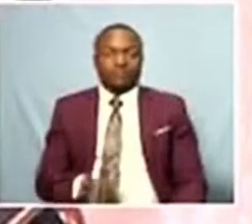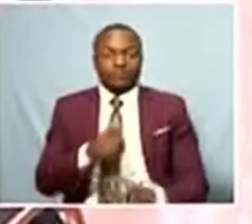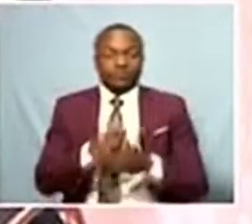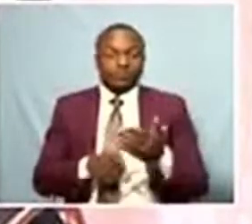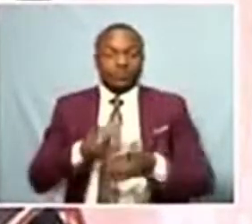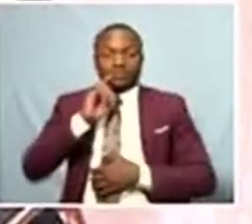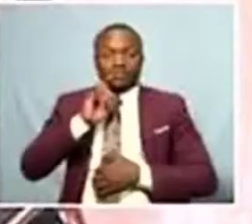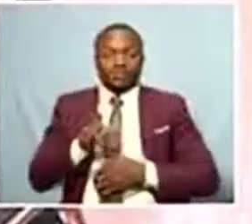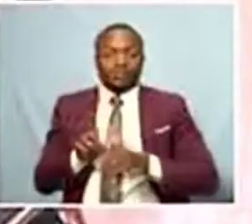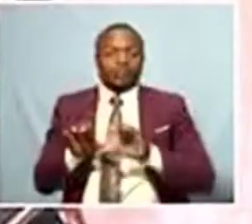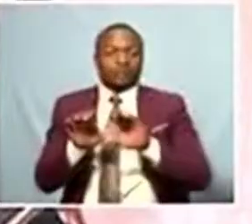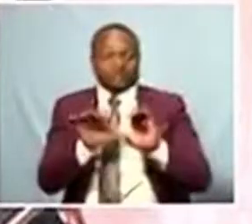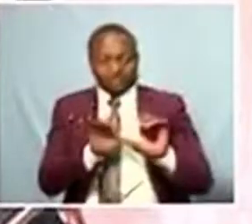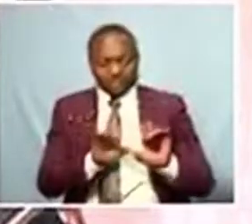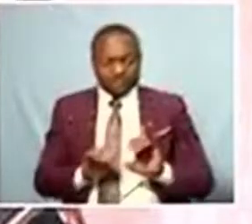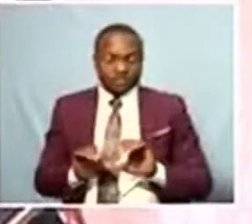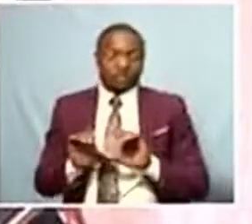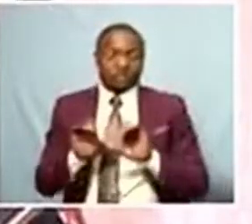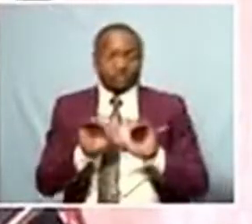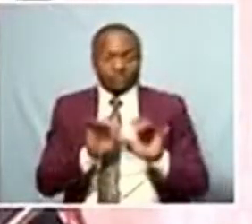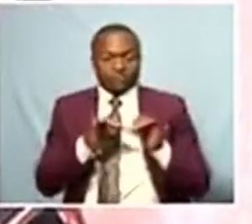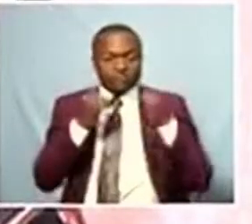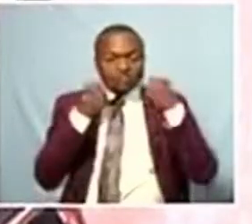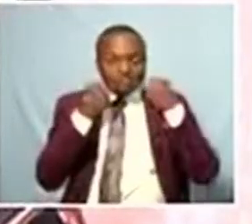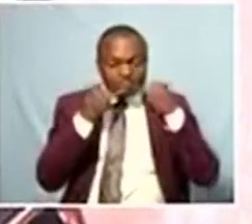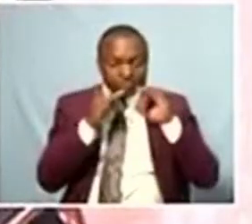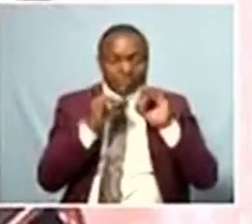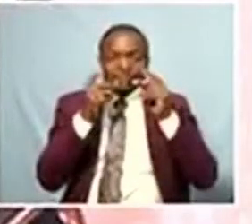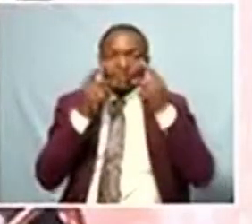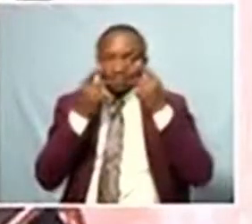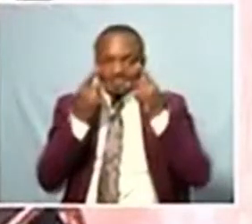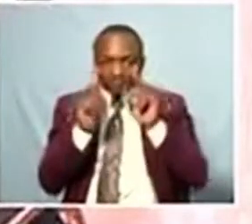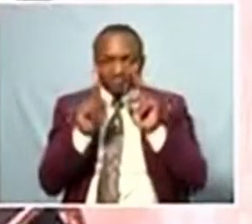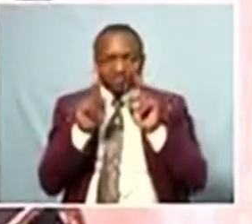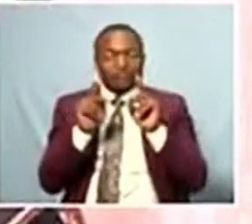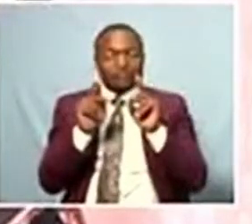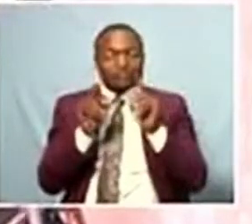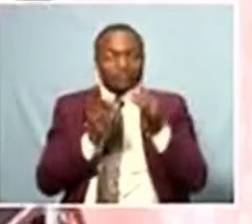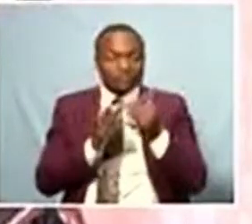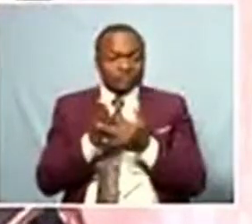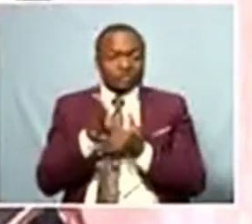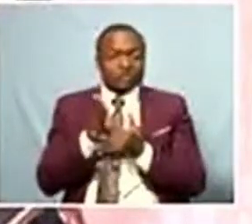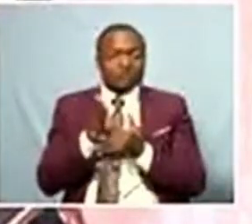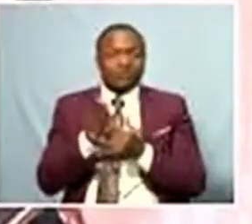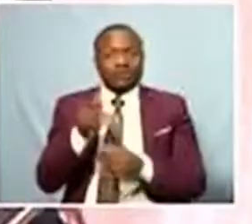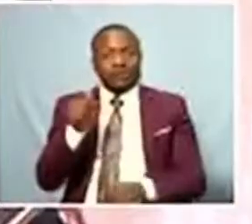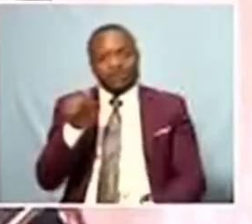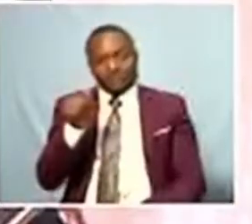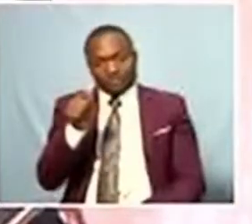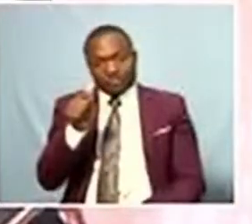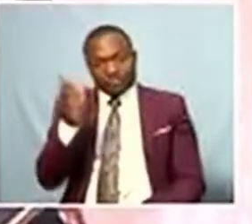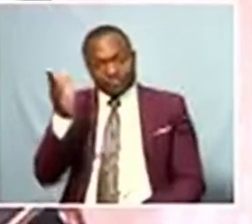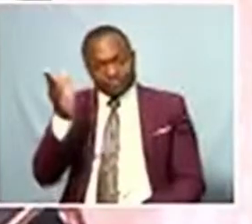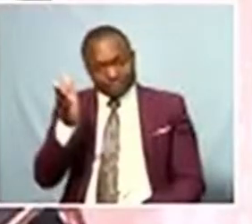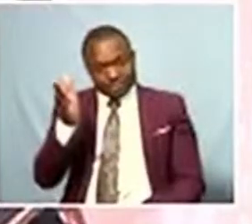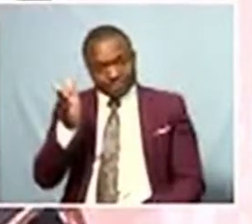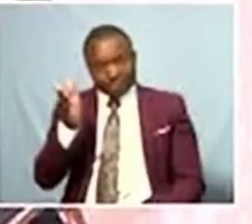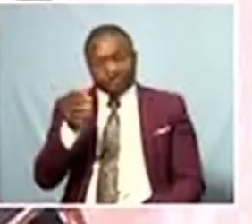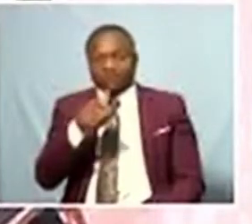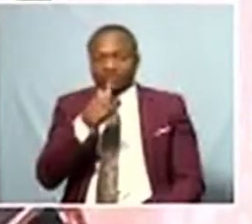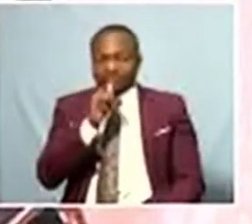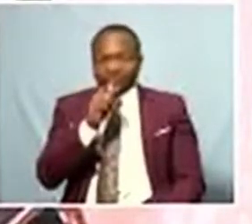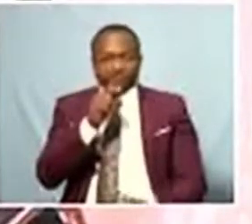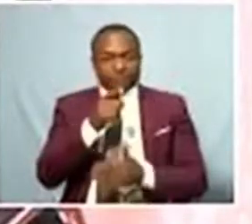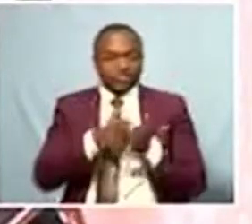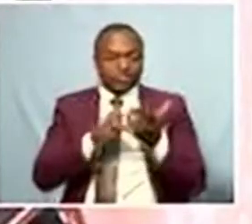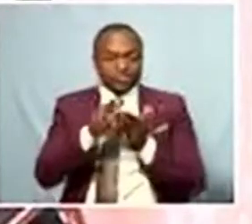do as well is perhaps inform the public, maybe through the press and the media, what the regulations are now